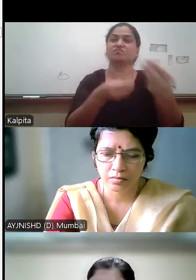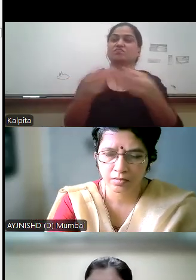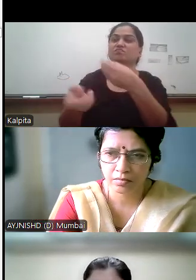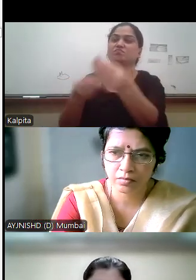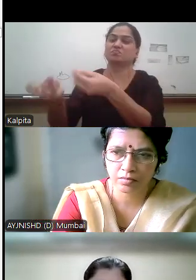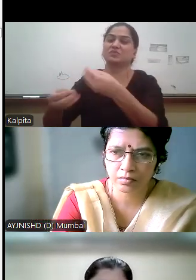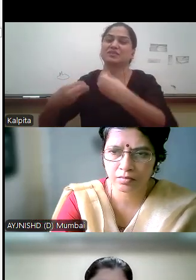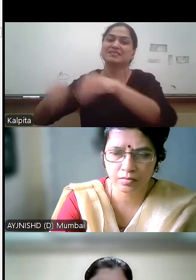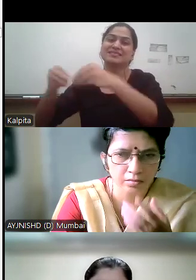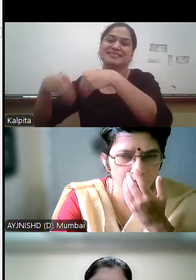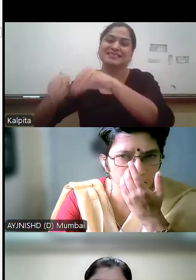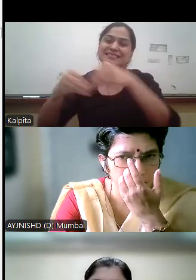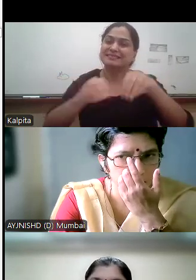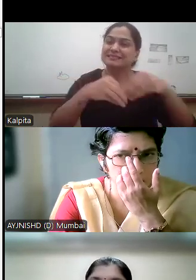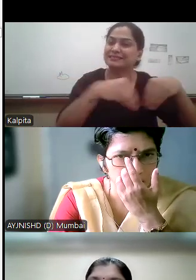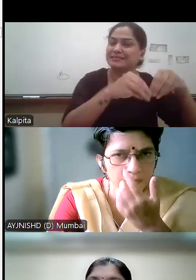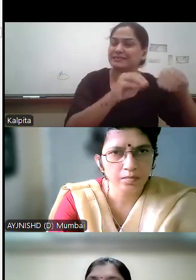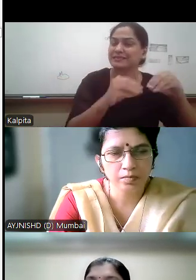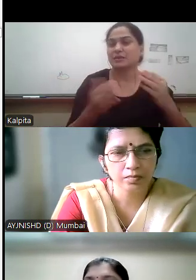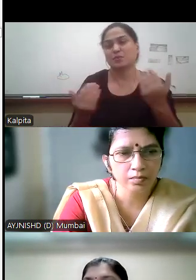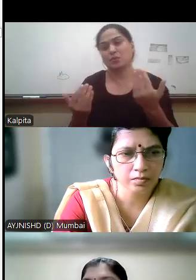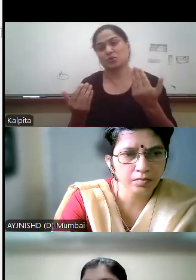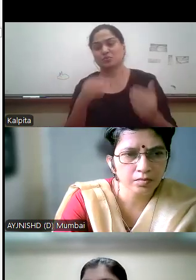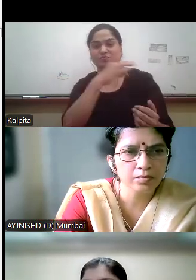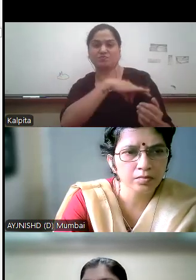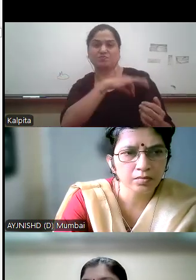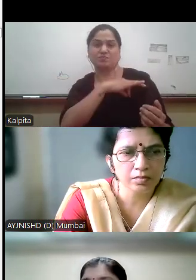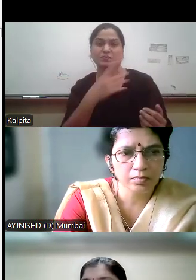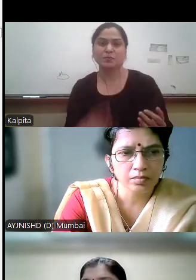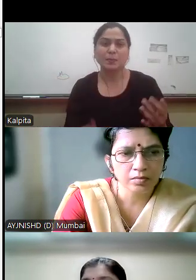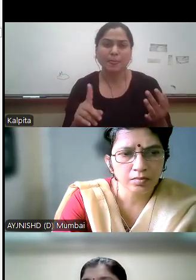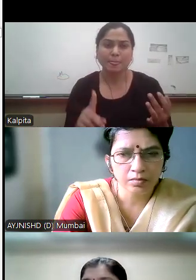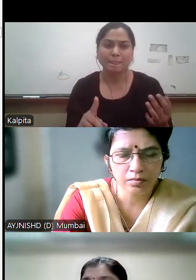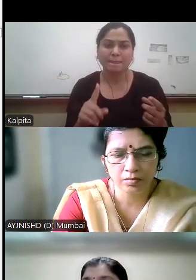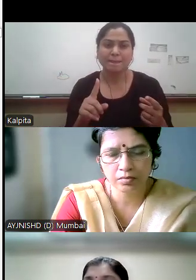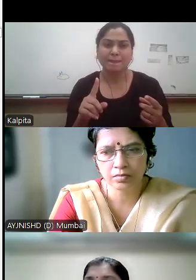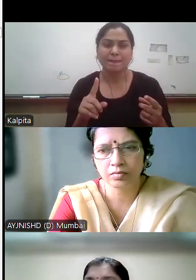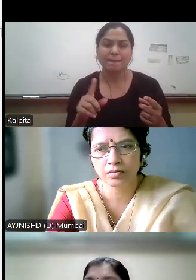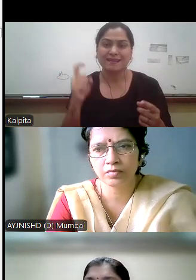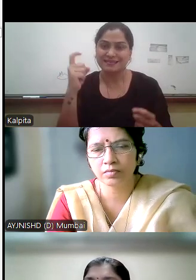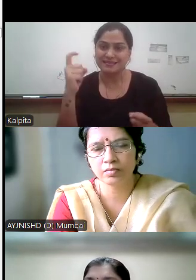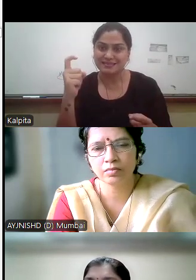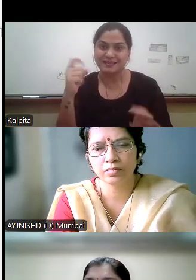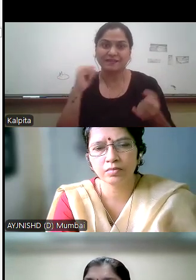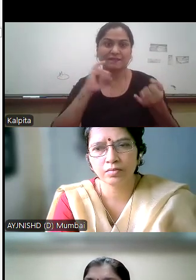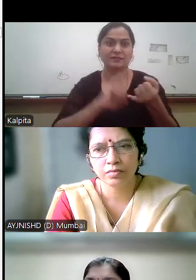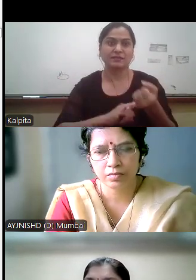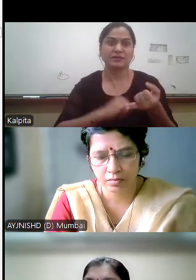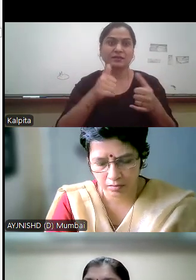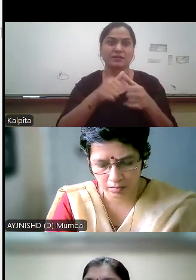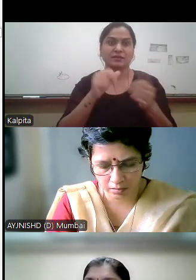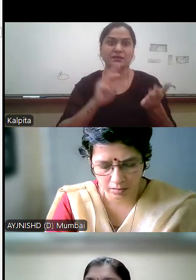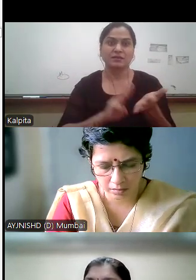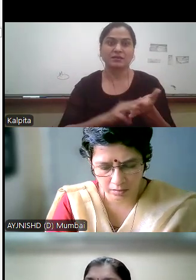be financially. Then we have the Sambhav scheme. Sambhav scheme assures that they collect all the